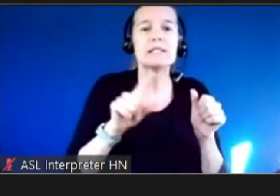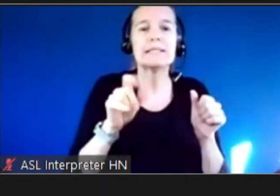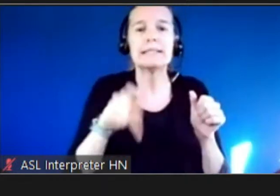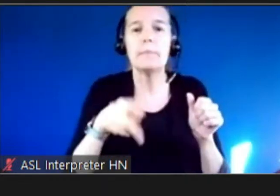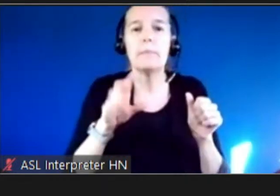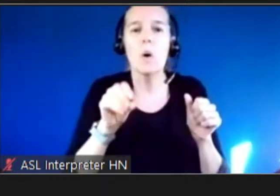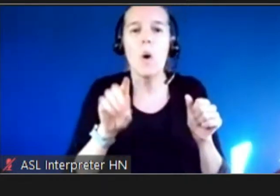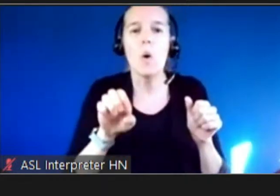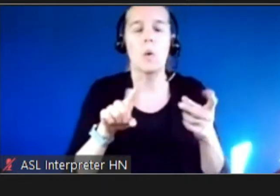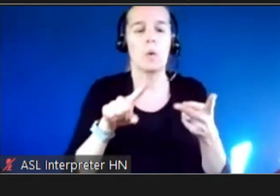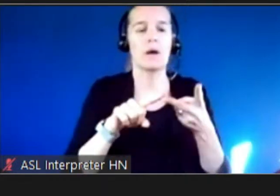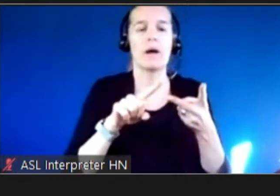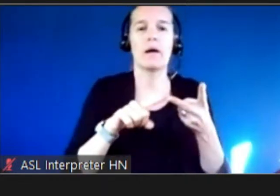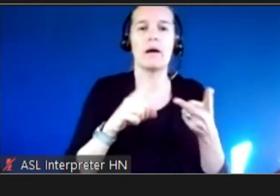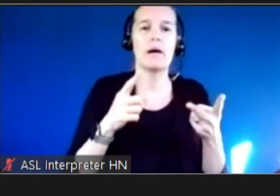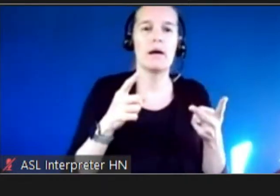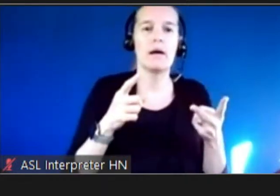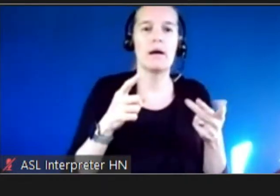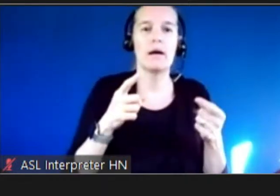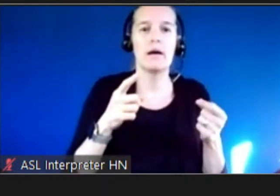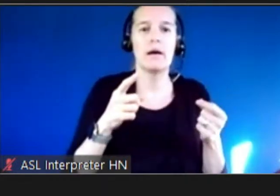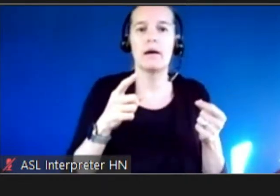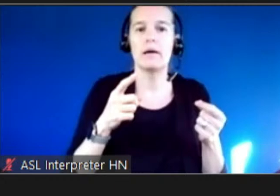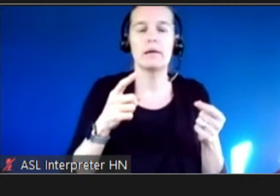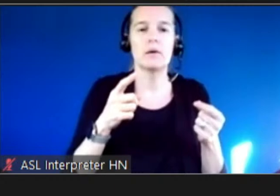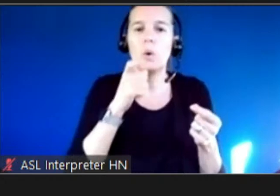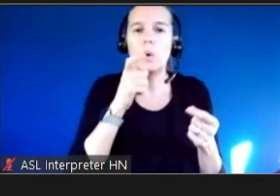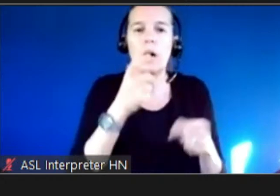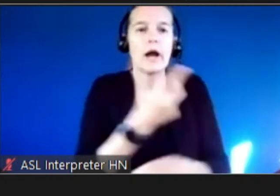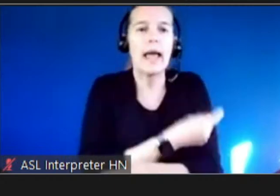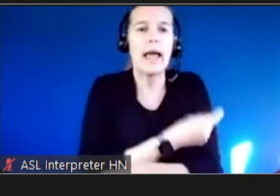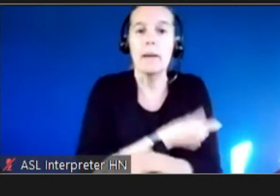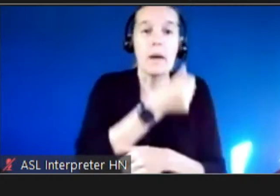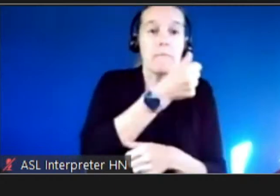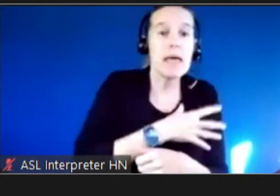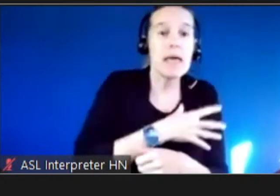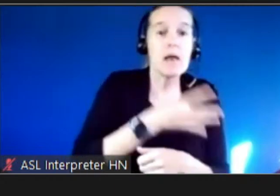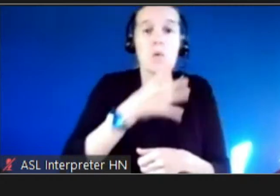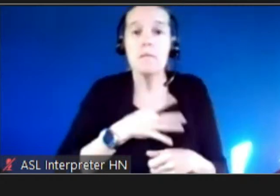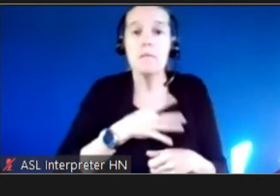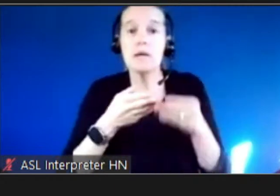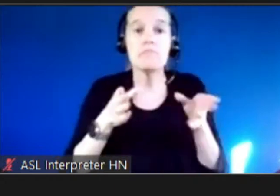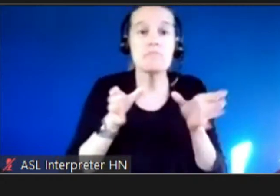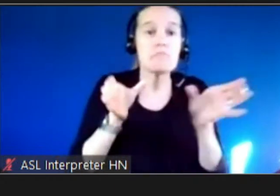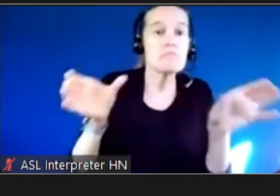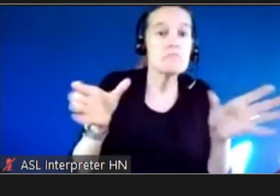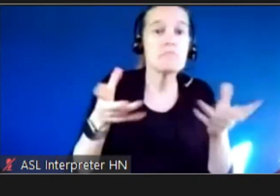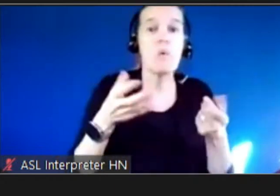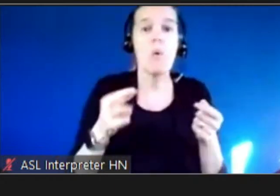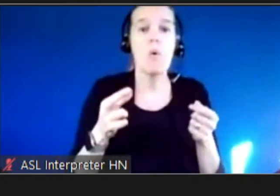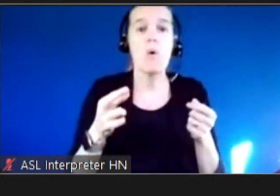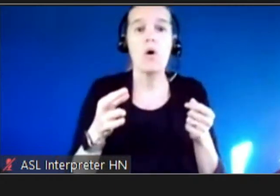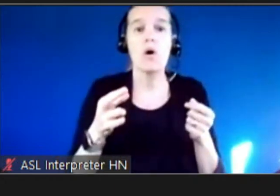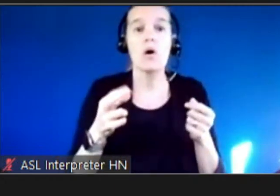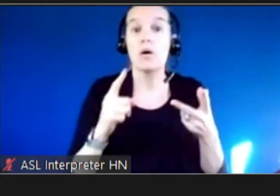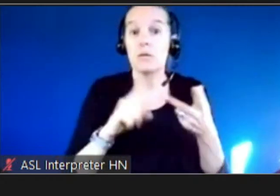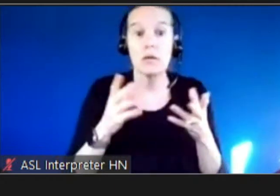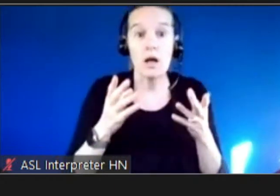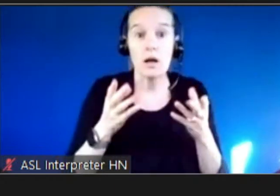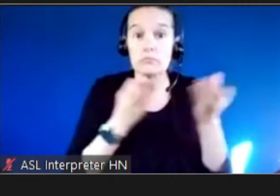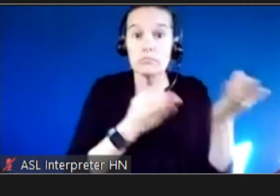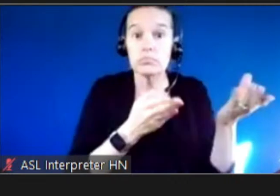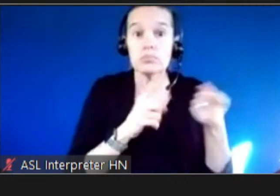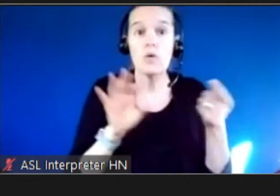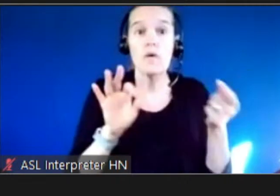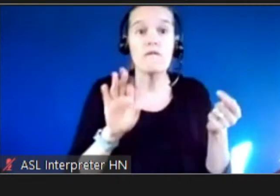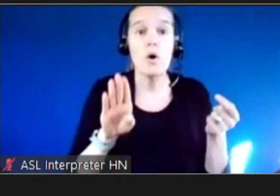men or women? Are any additional details, are they going to the Fort Bragg Fire Department or